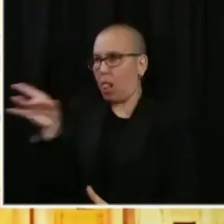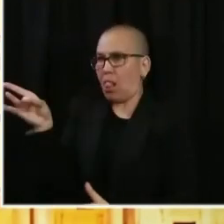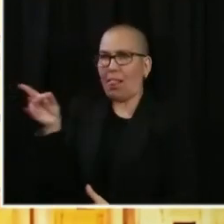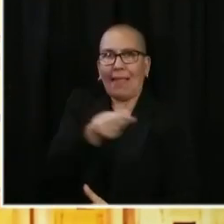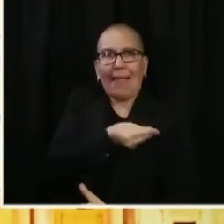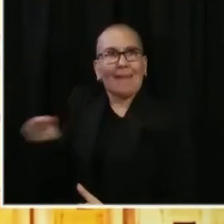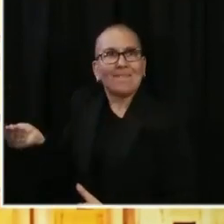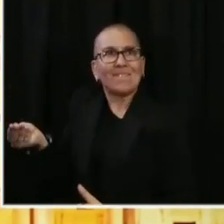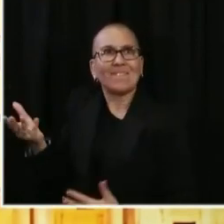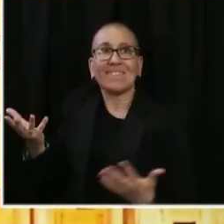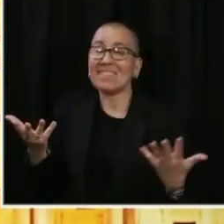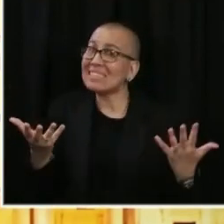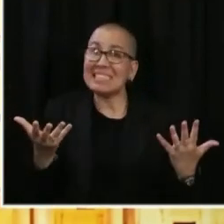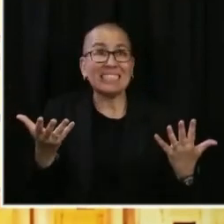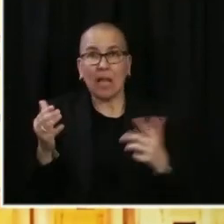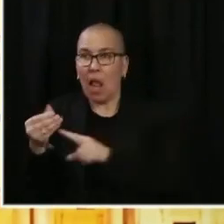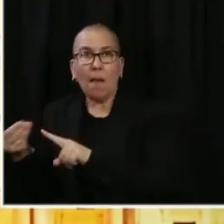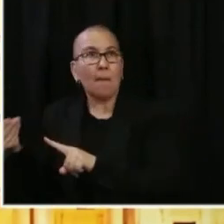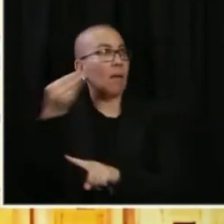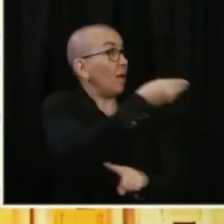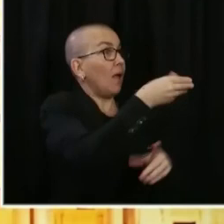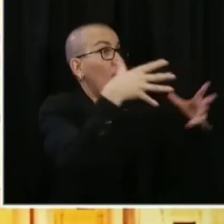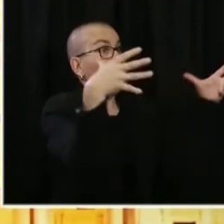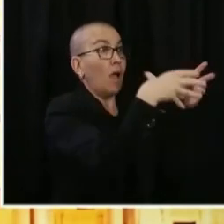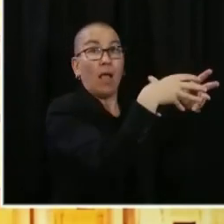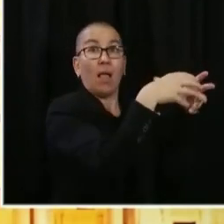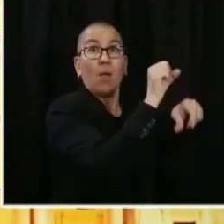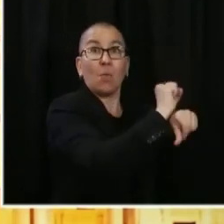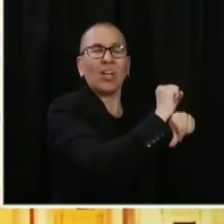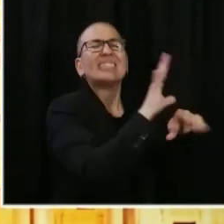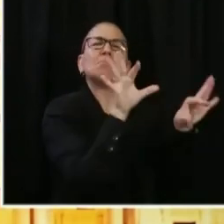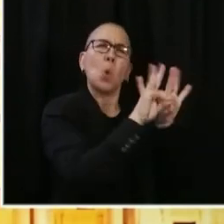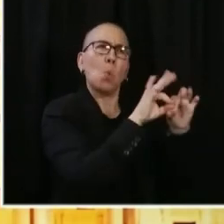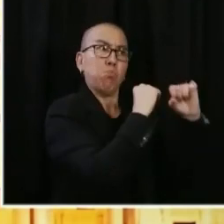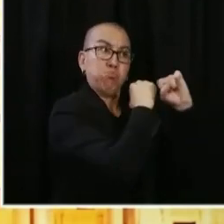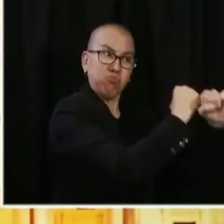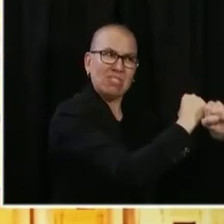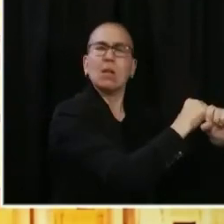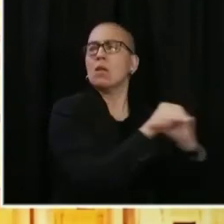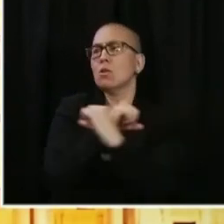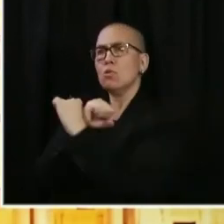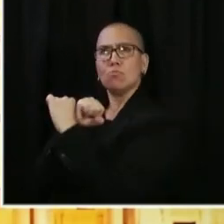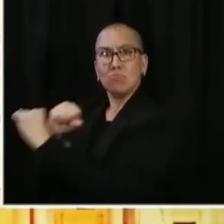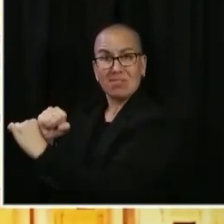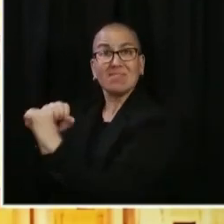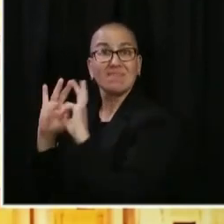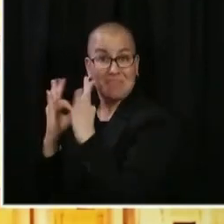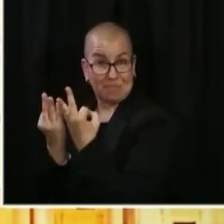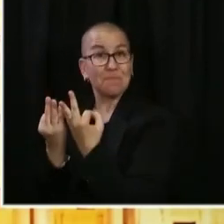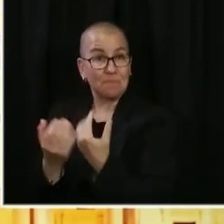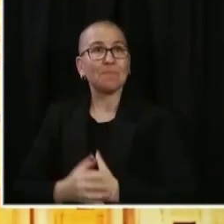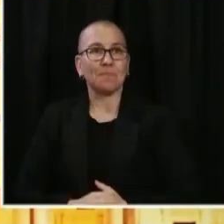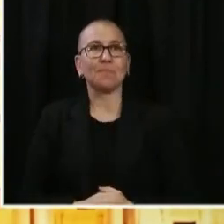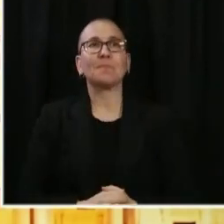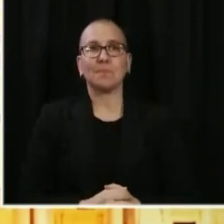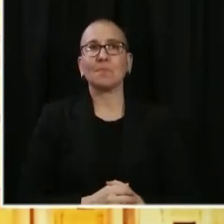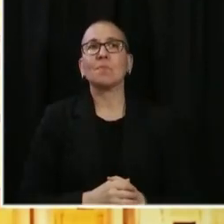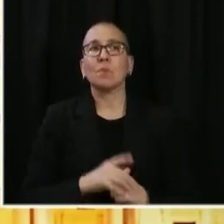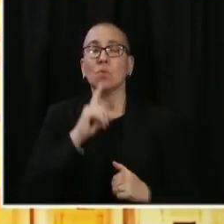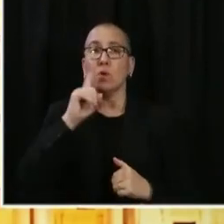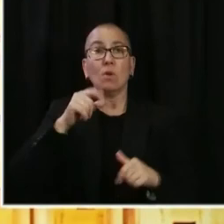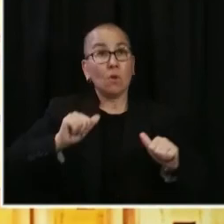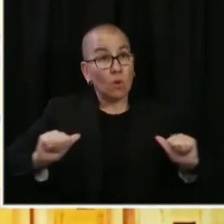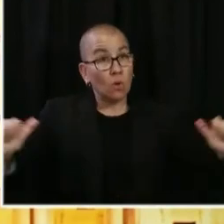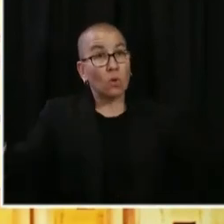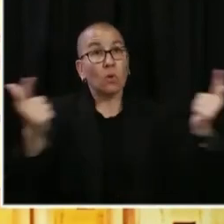settings, we must protect their safety and dignity. That's why I signed an executive order today to ensure that all workers can raise